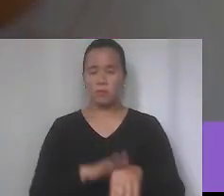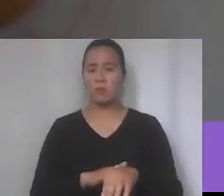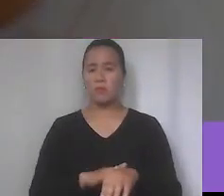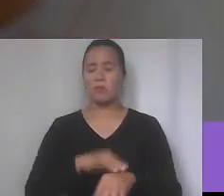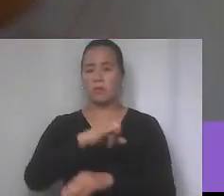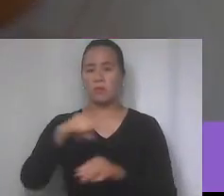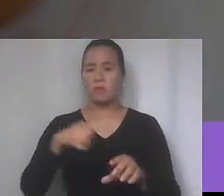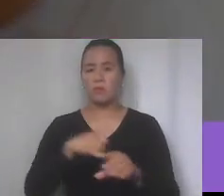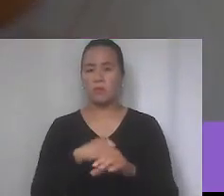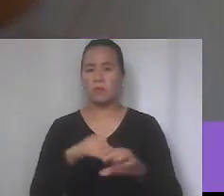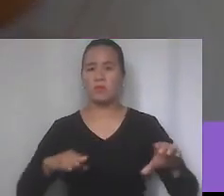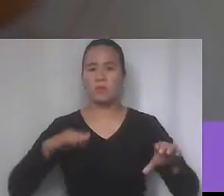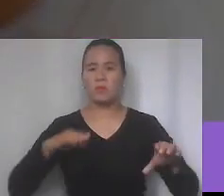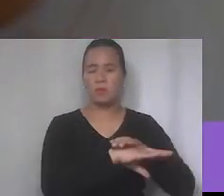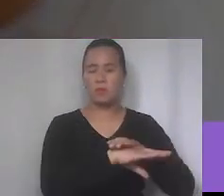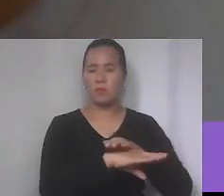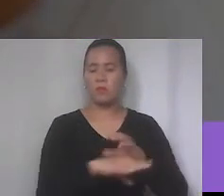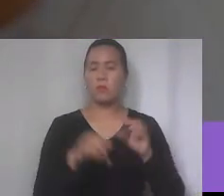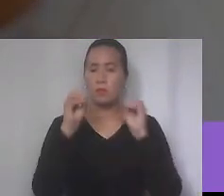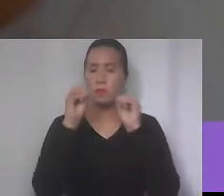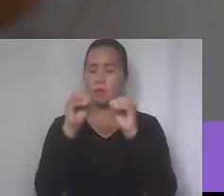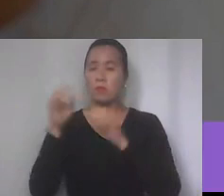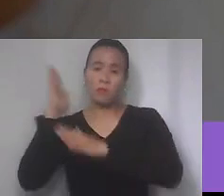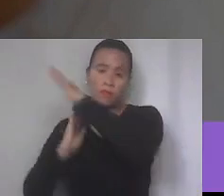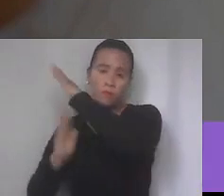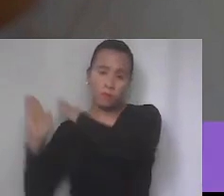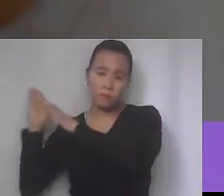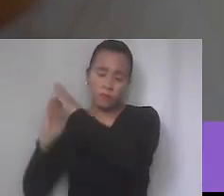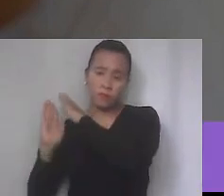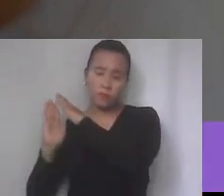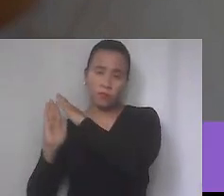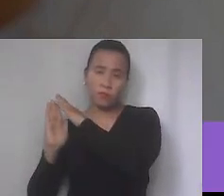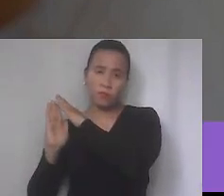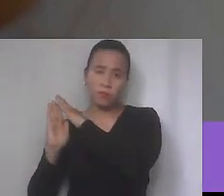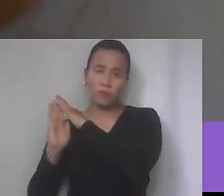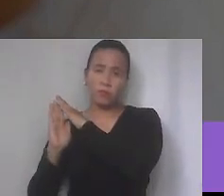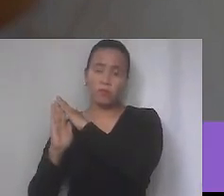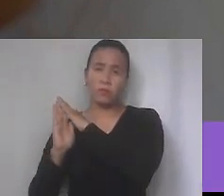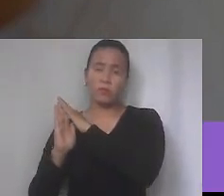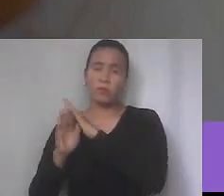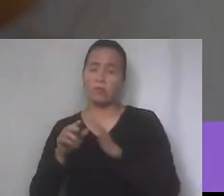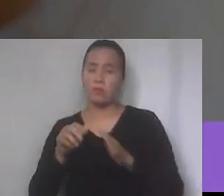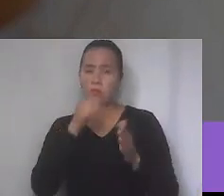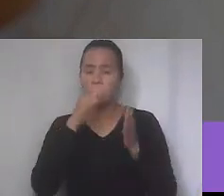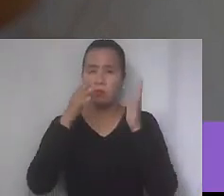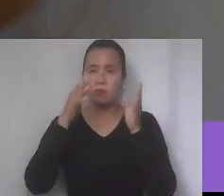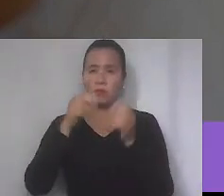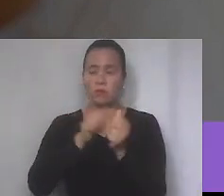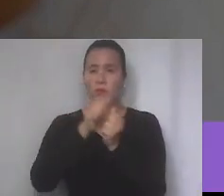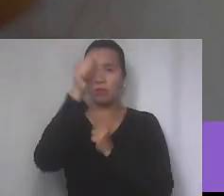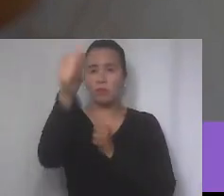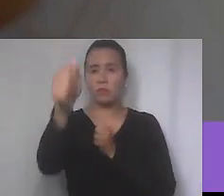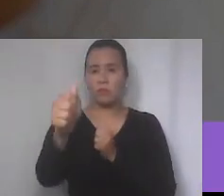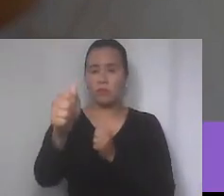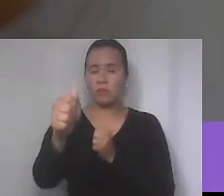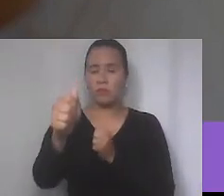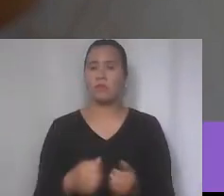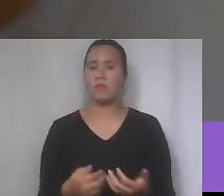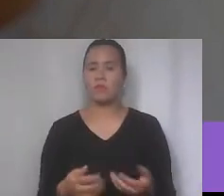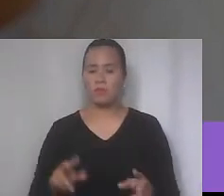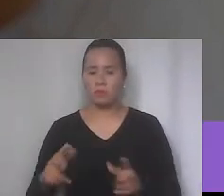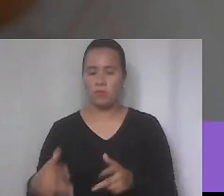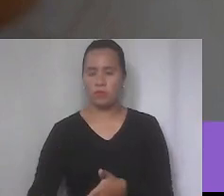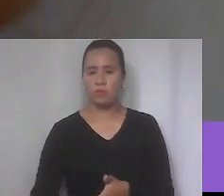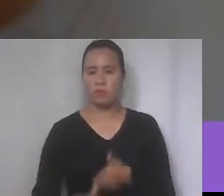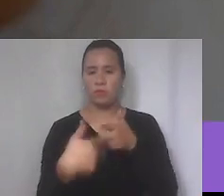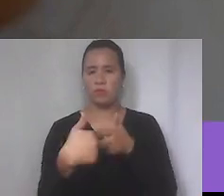event that aims to raise awareness on inclusion and accessibility. Teaching over the past year, whether